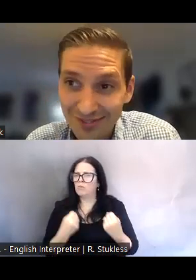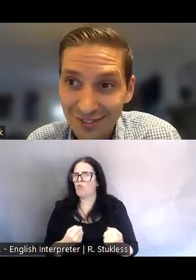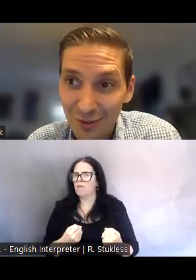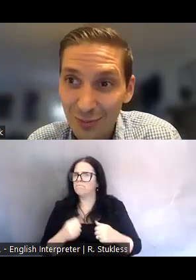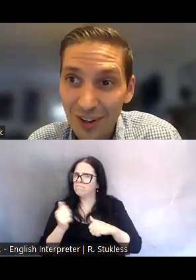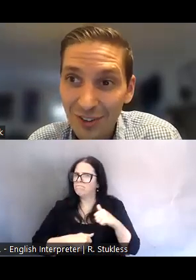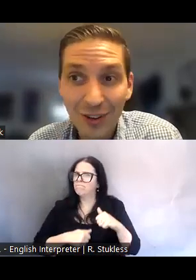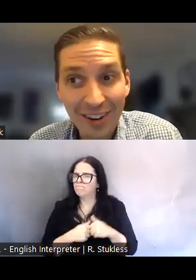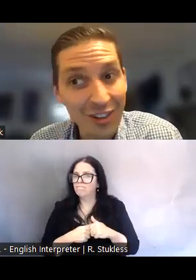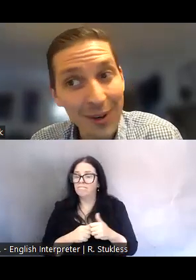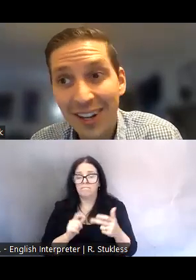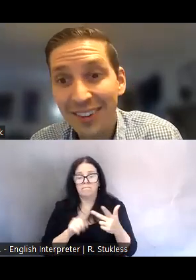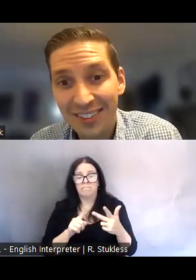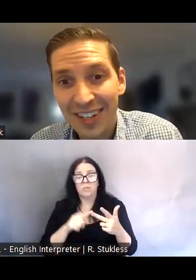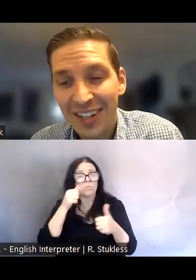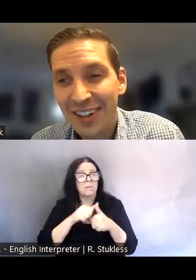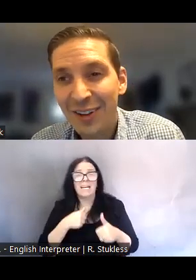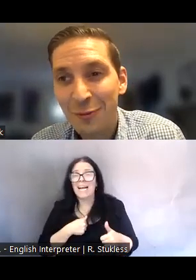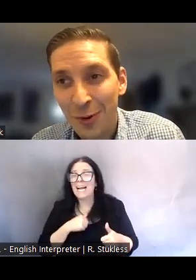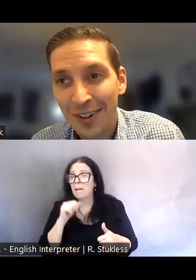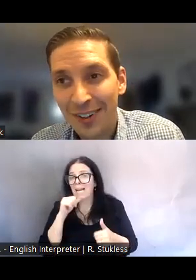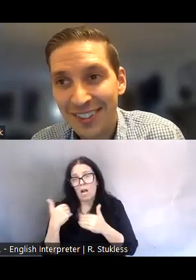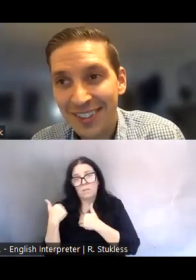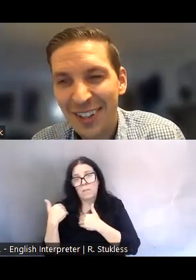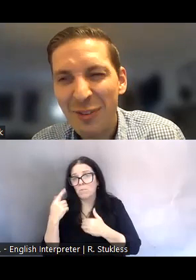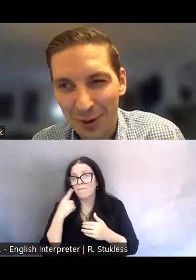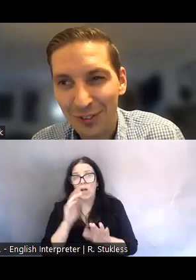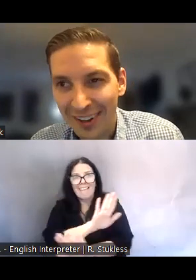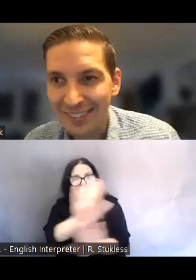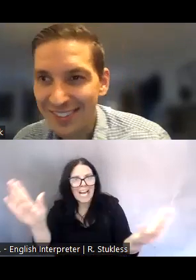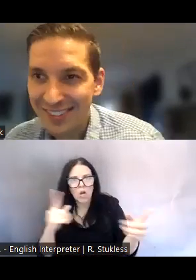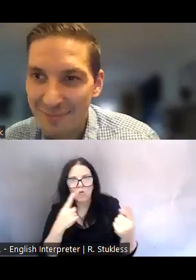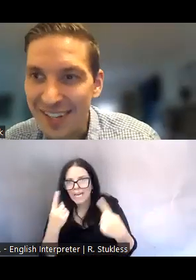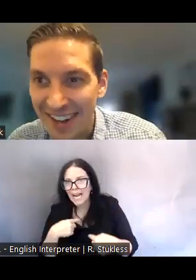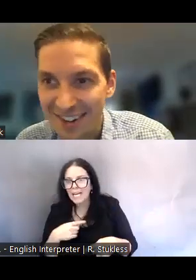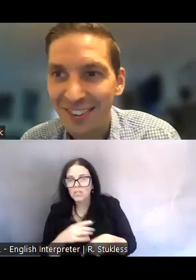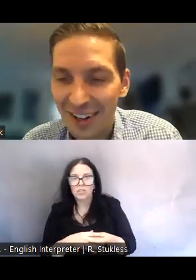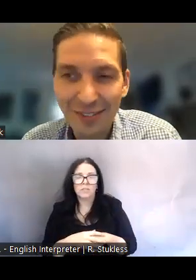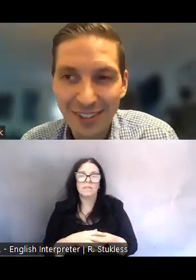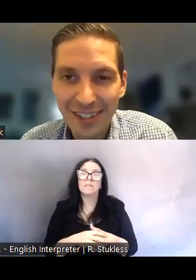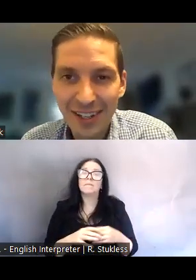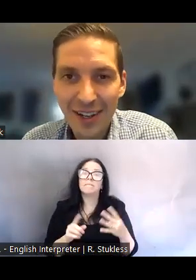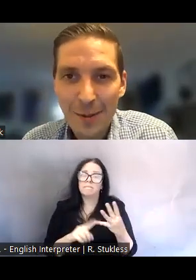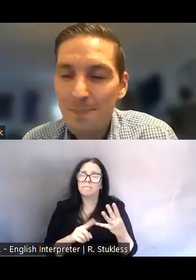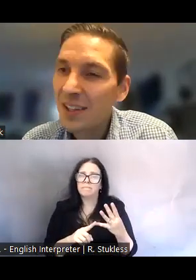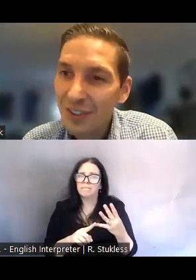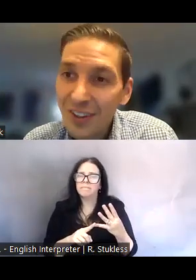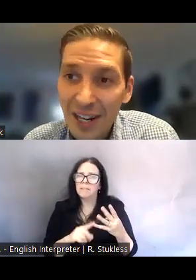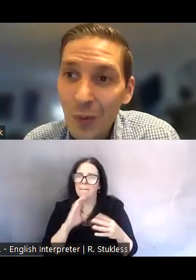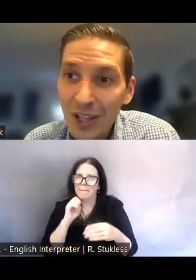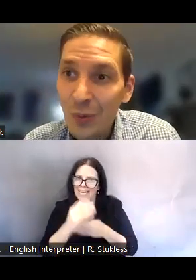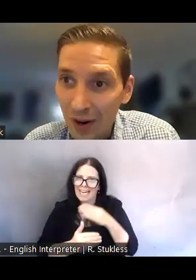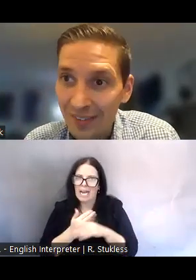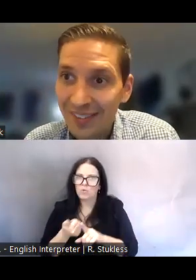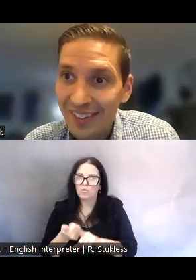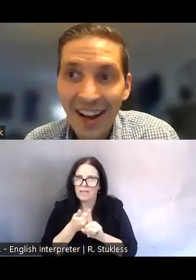responsible for the responses or actions of anybody else. And 4, it's a process. Be kind to yourself.